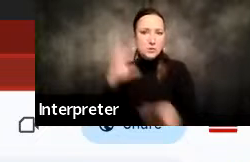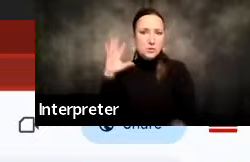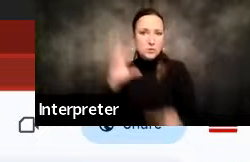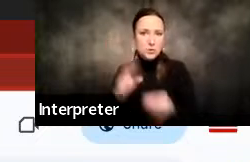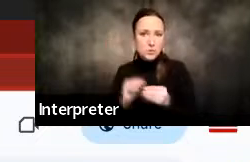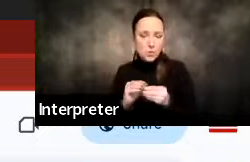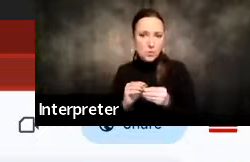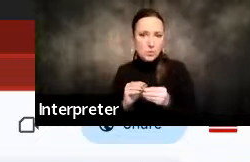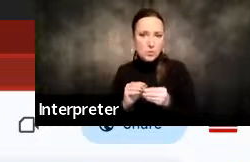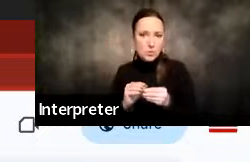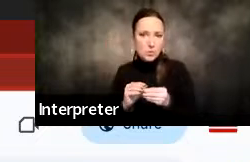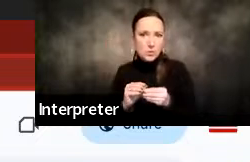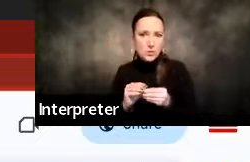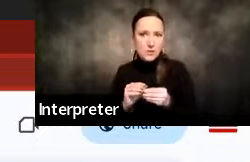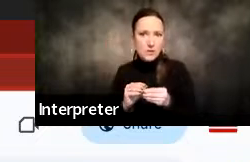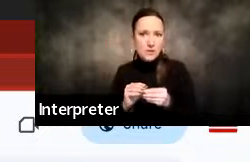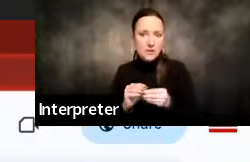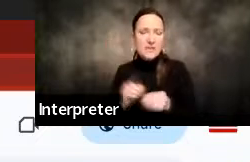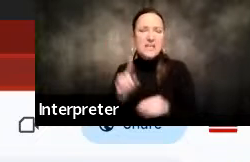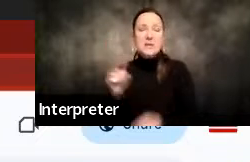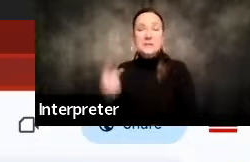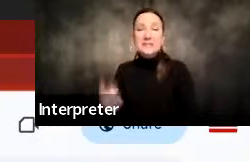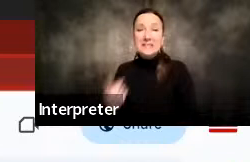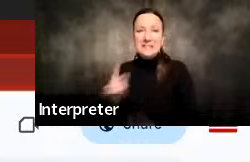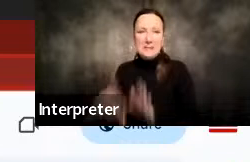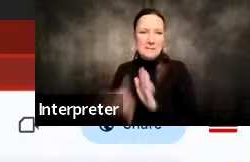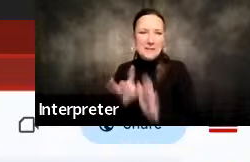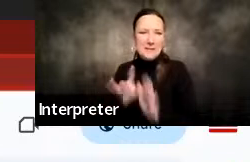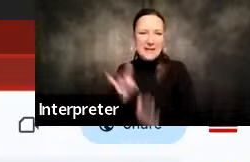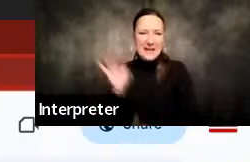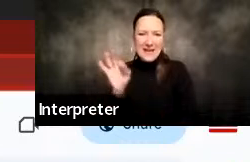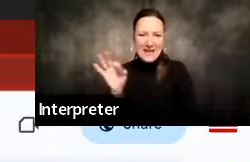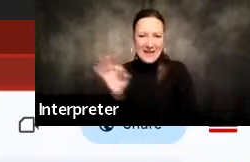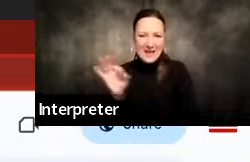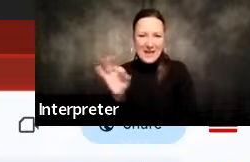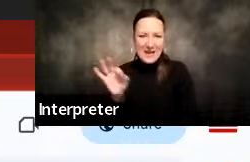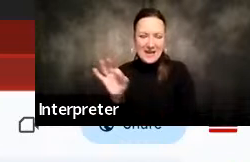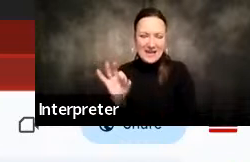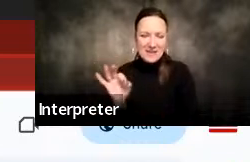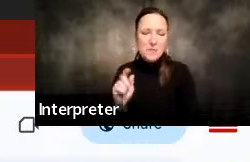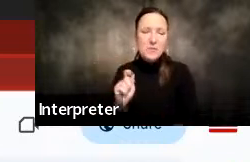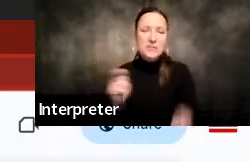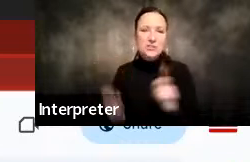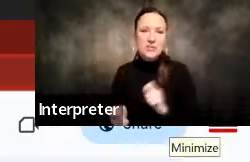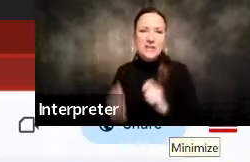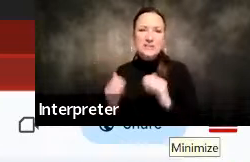choose, he was going to single-handedly choose 9, but we moved that up to 15.